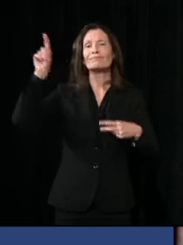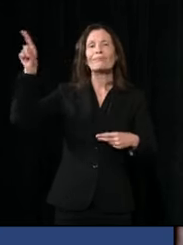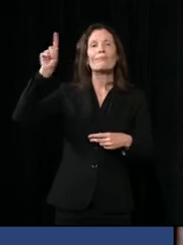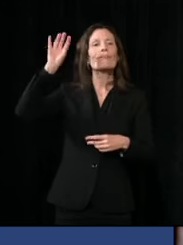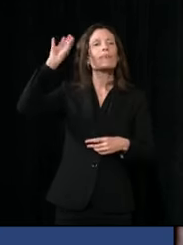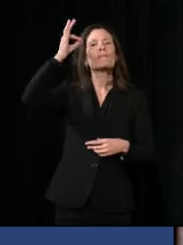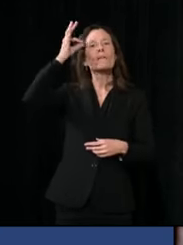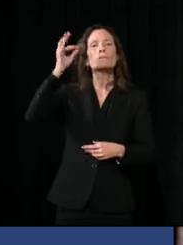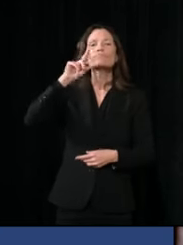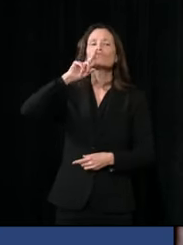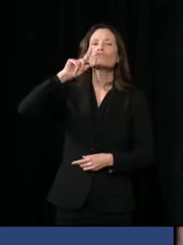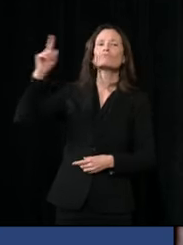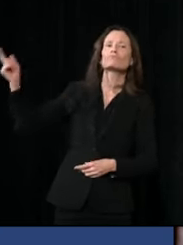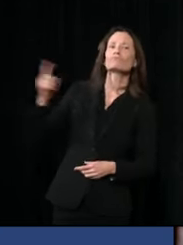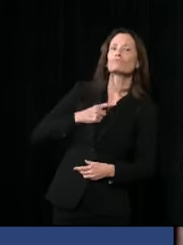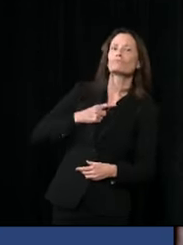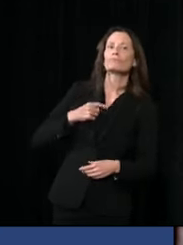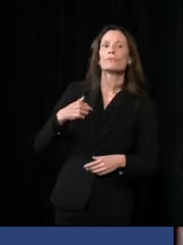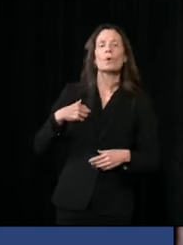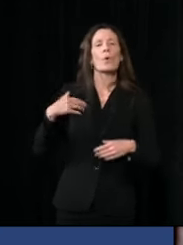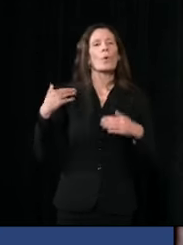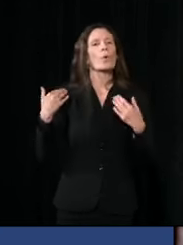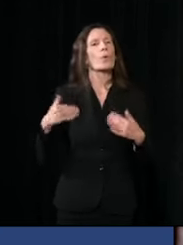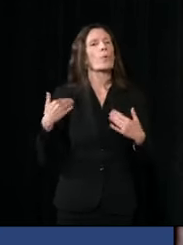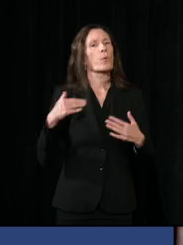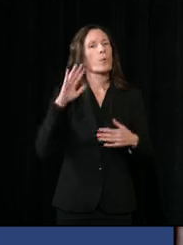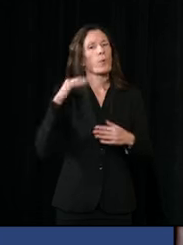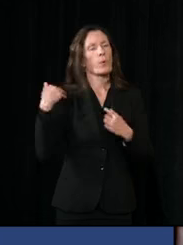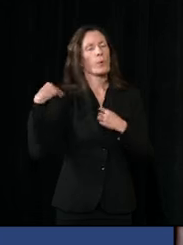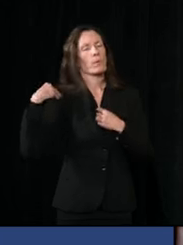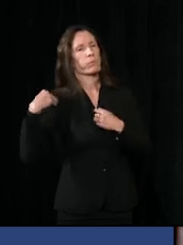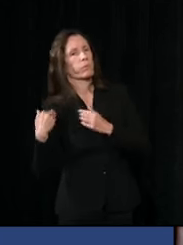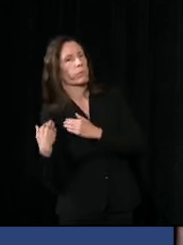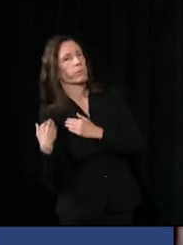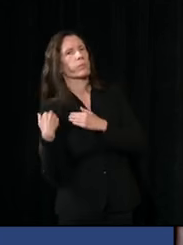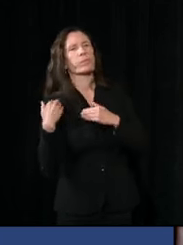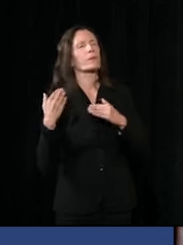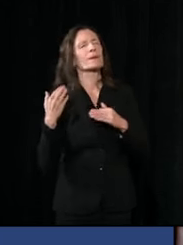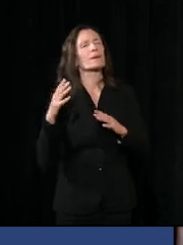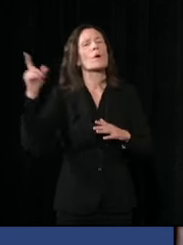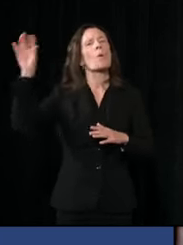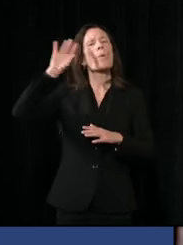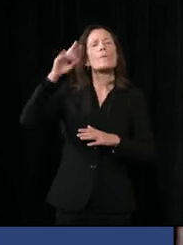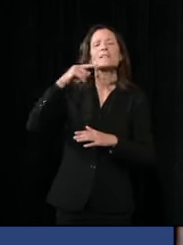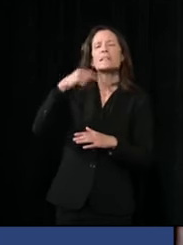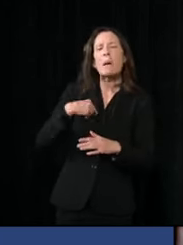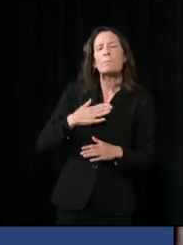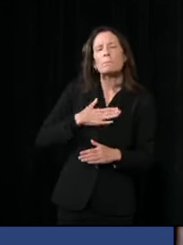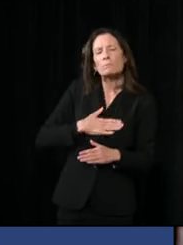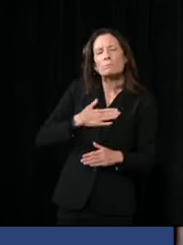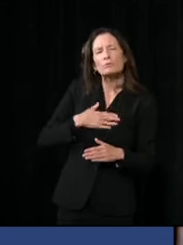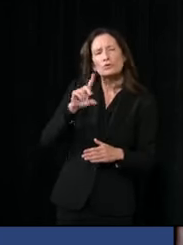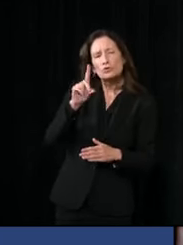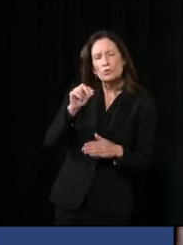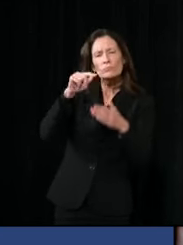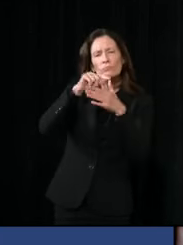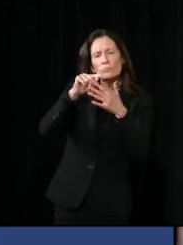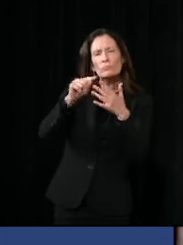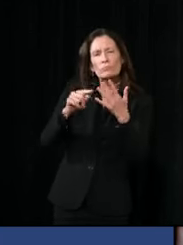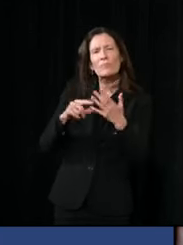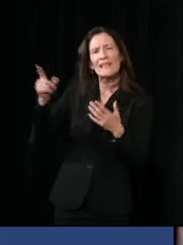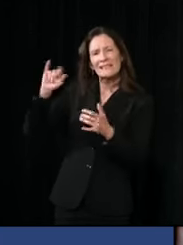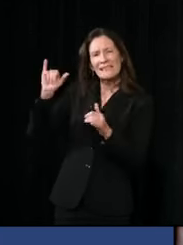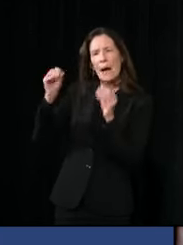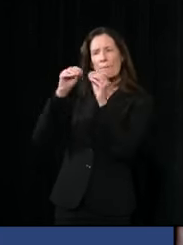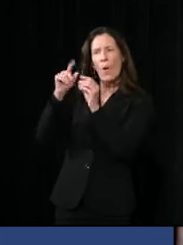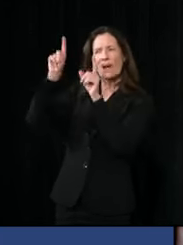our state borders. But I think they're also focused on trying to increase the ability of all Americans to get the testing we need